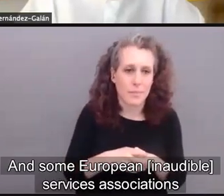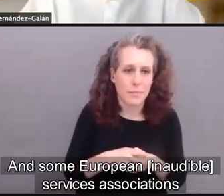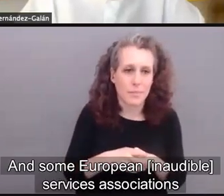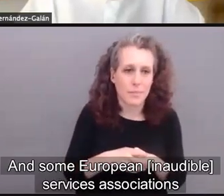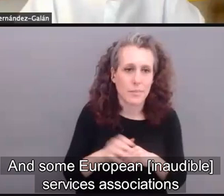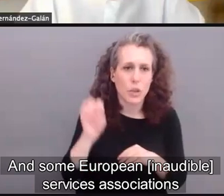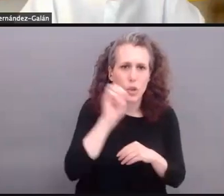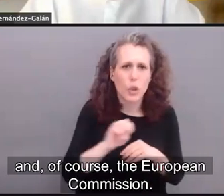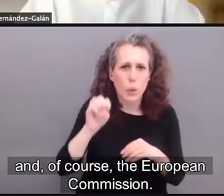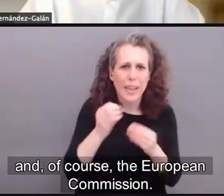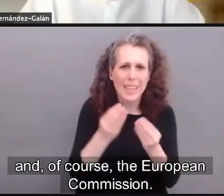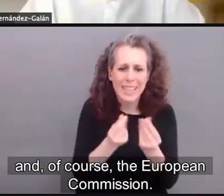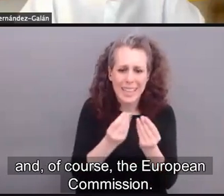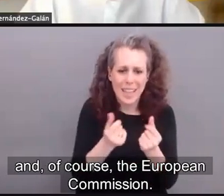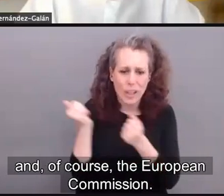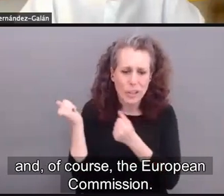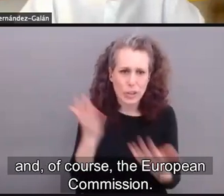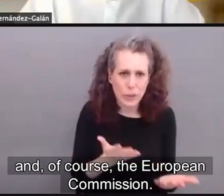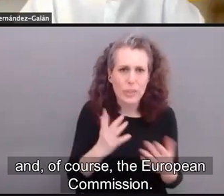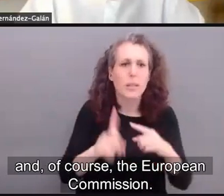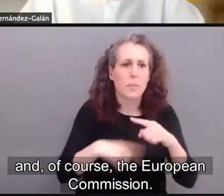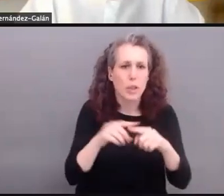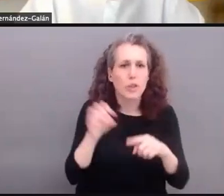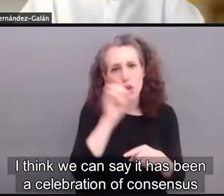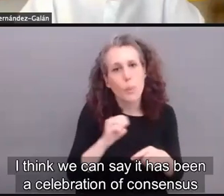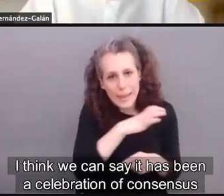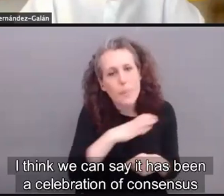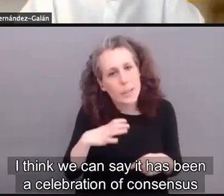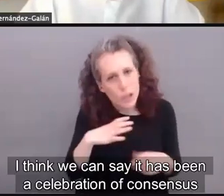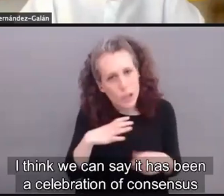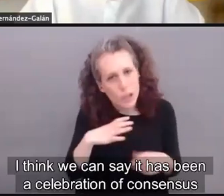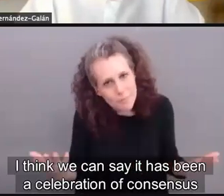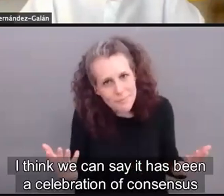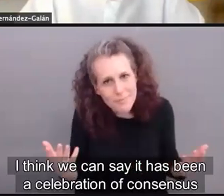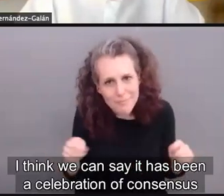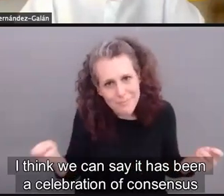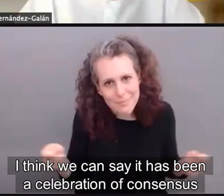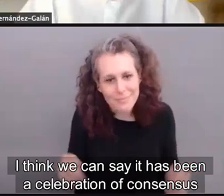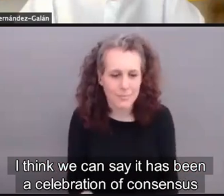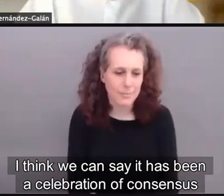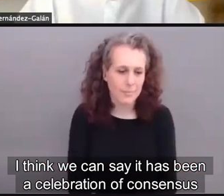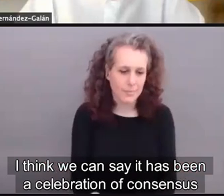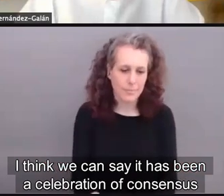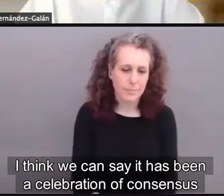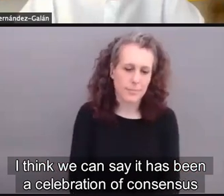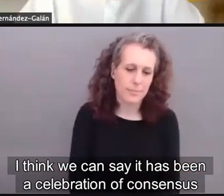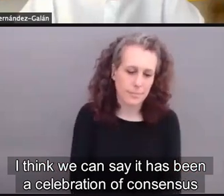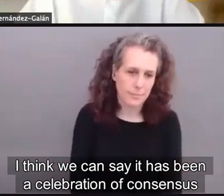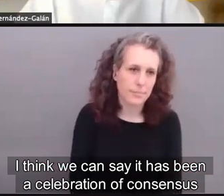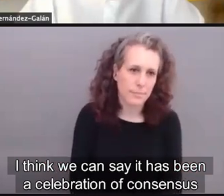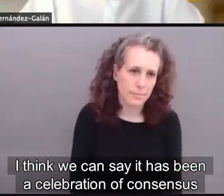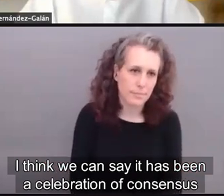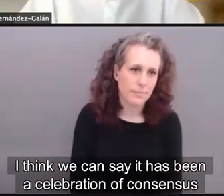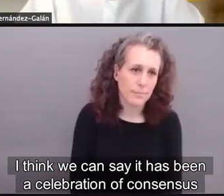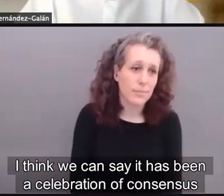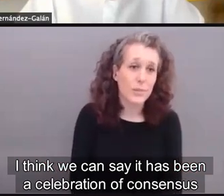Services Association, and of course, the European Commission. I think we can say that it's been really the